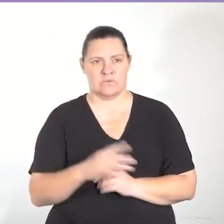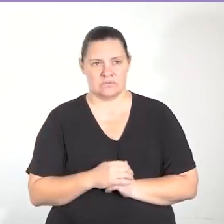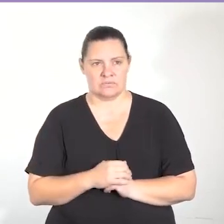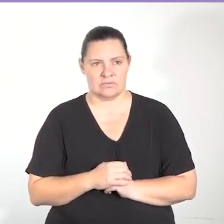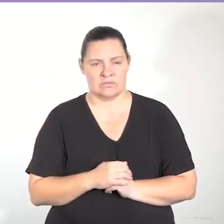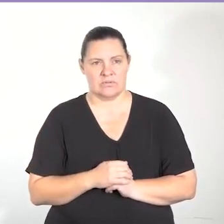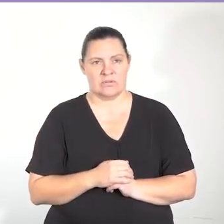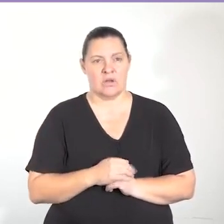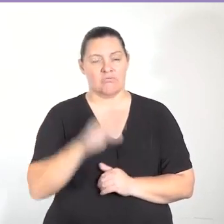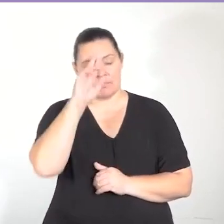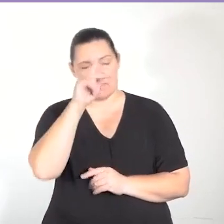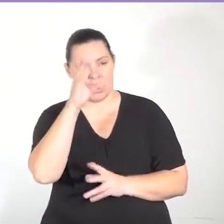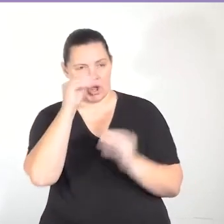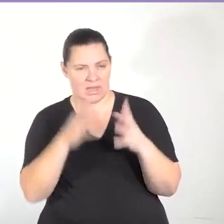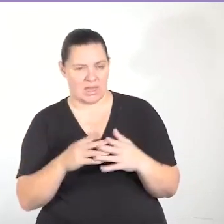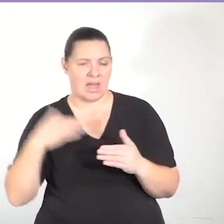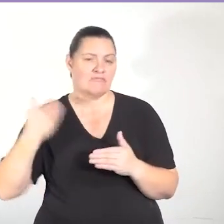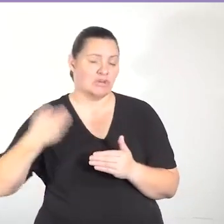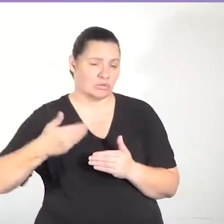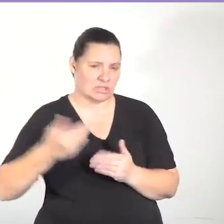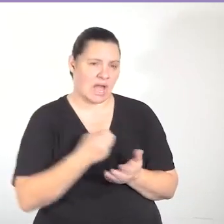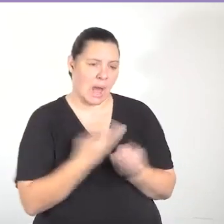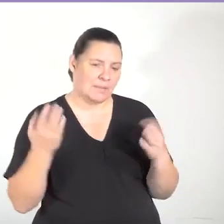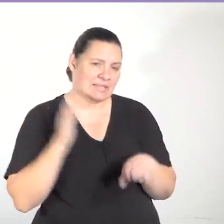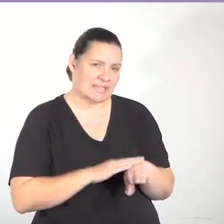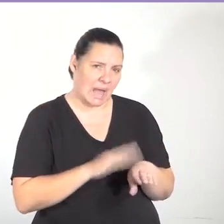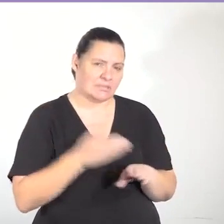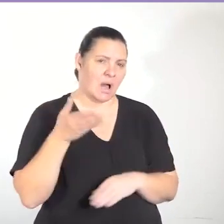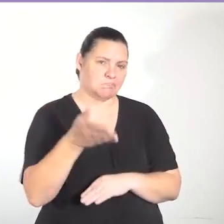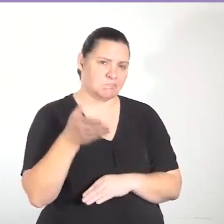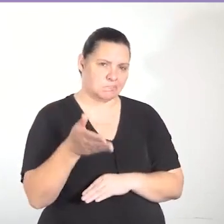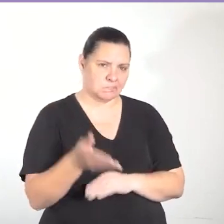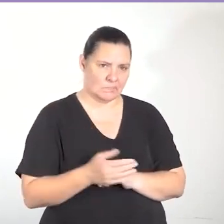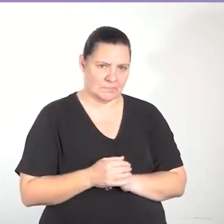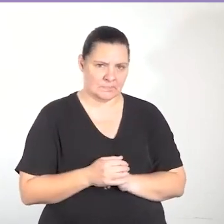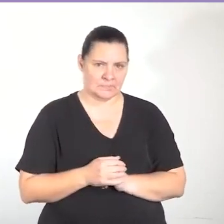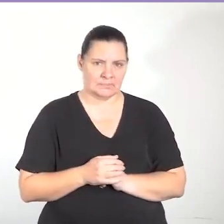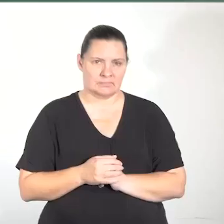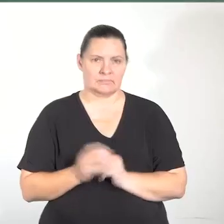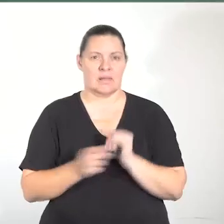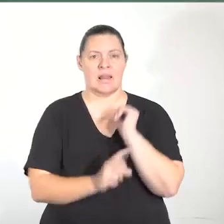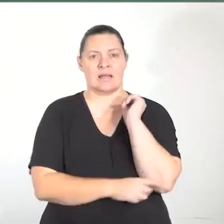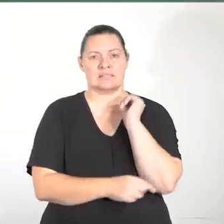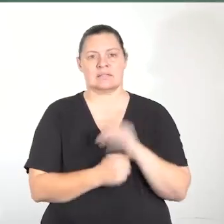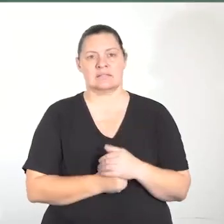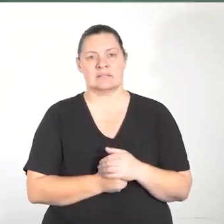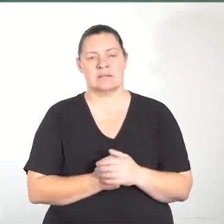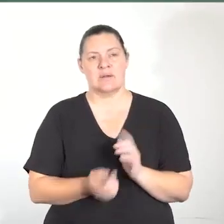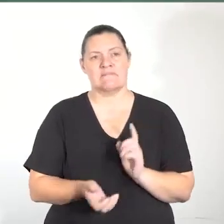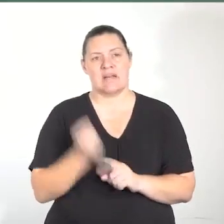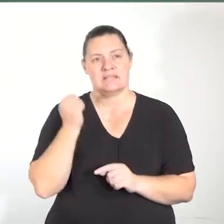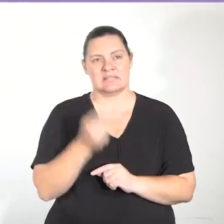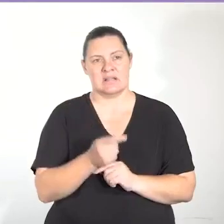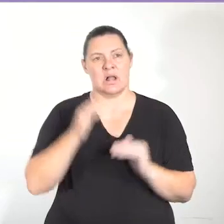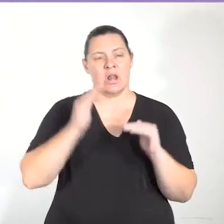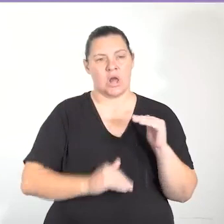24. Now remember, learners, frequency is how often a factor appears. Lastly, let us